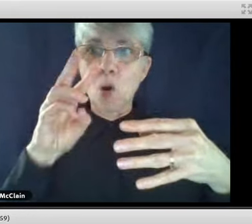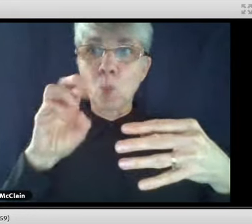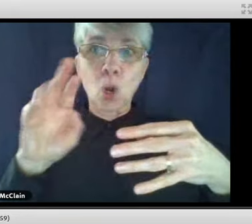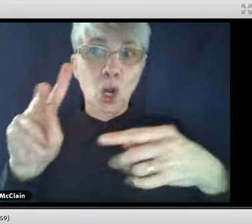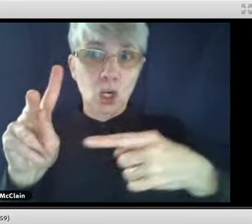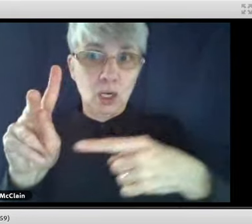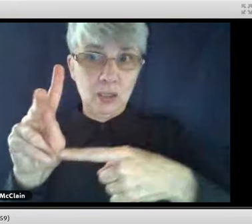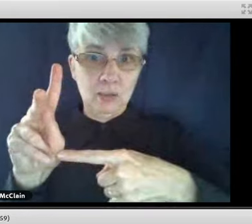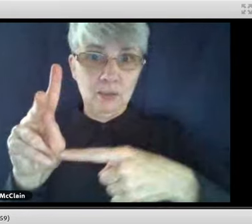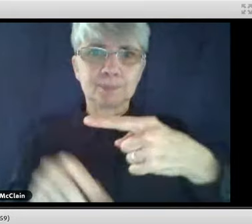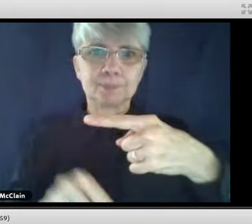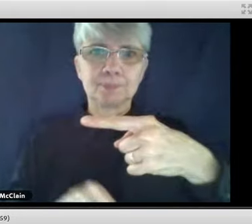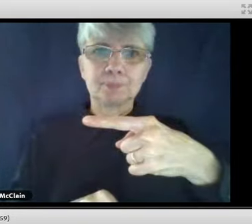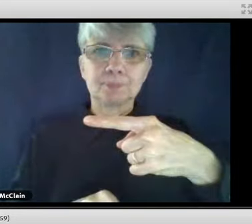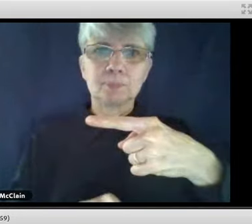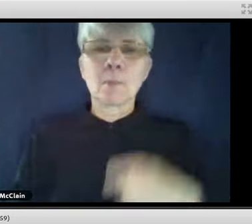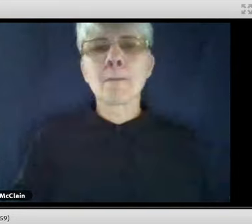we can point to.